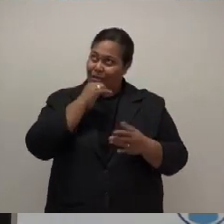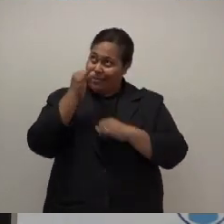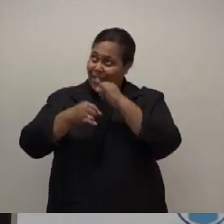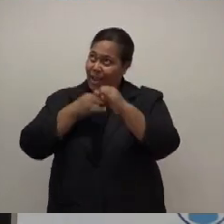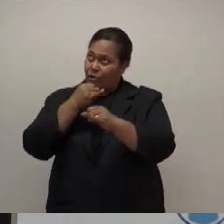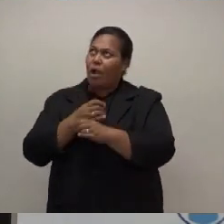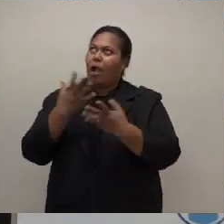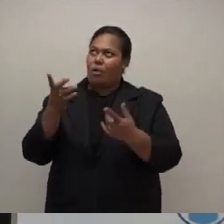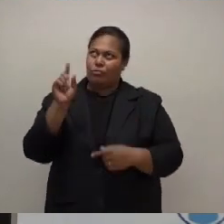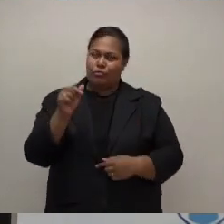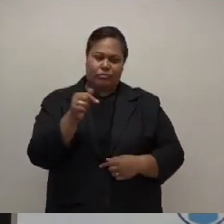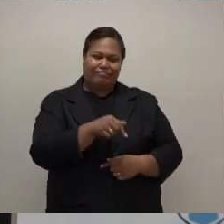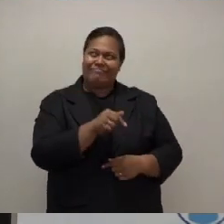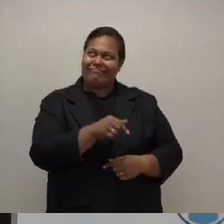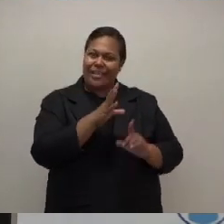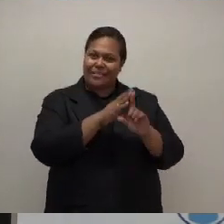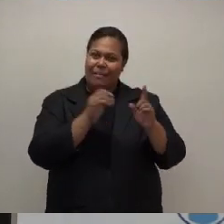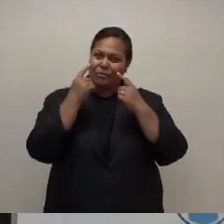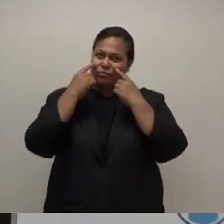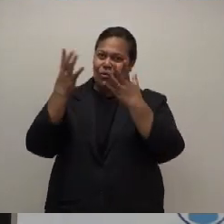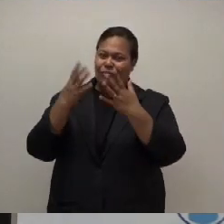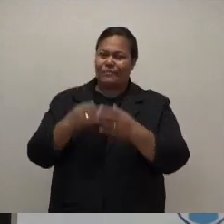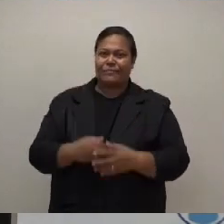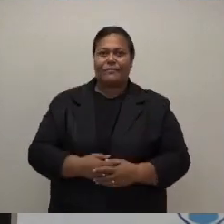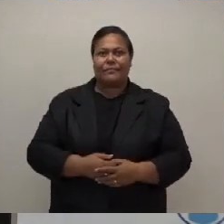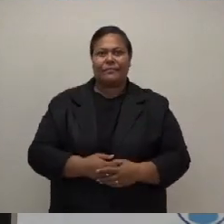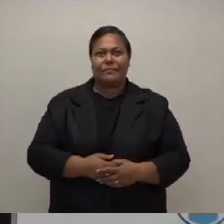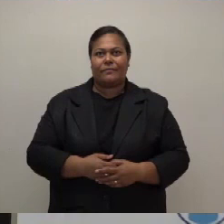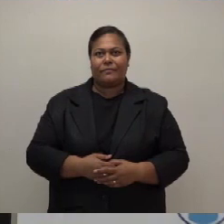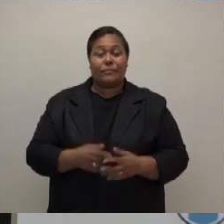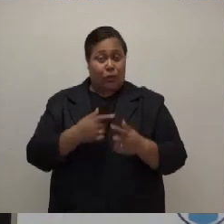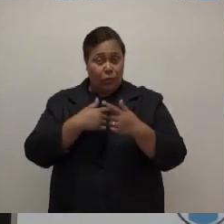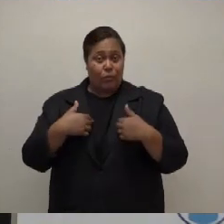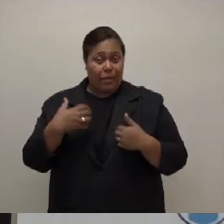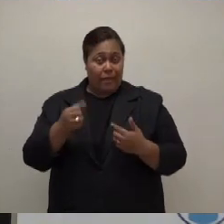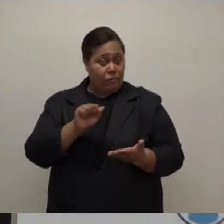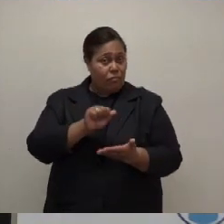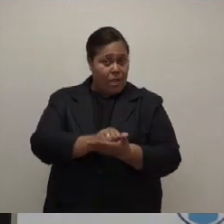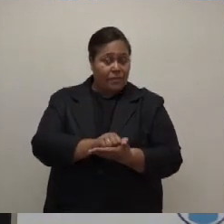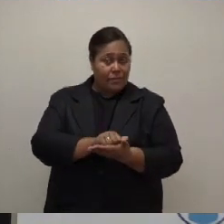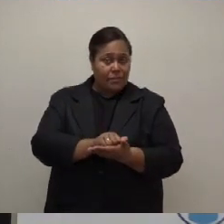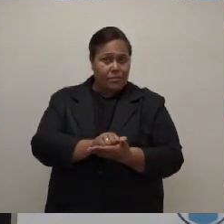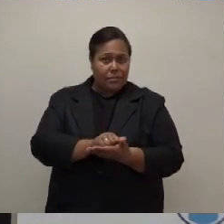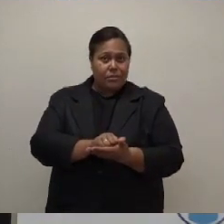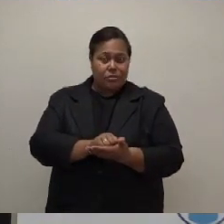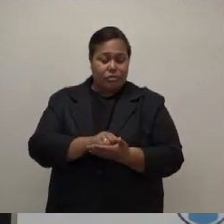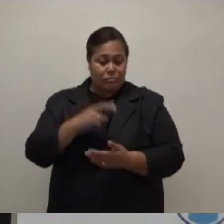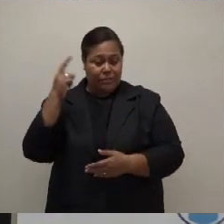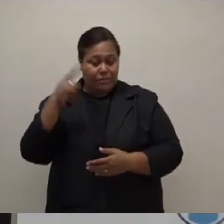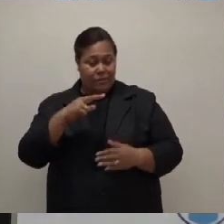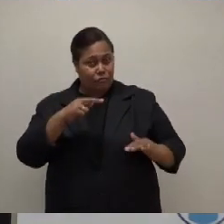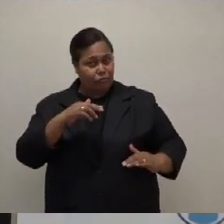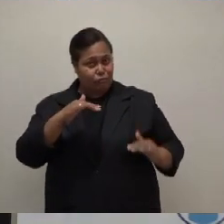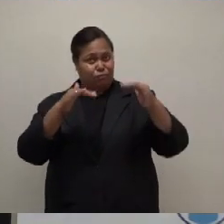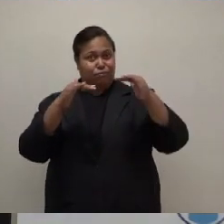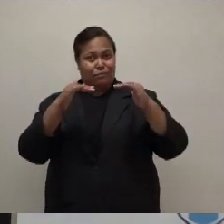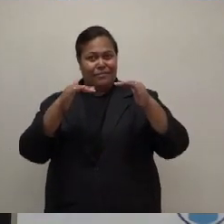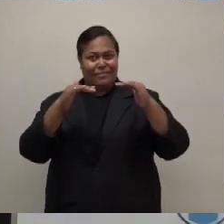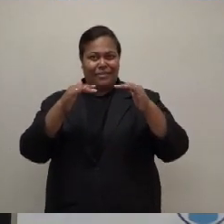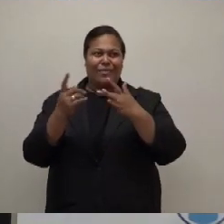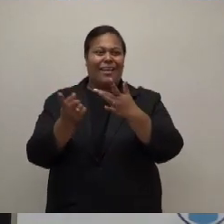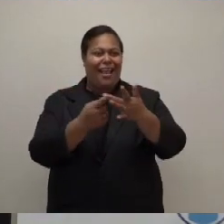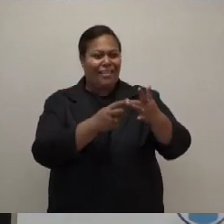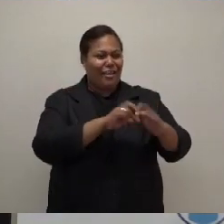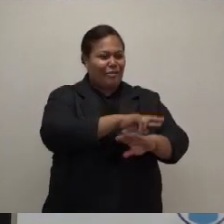community through COVID-19. We have earned the right to be seen on equal footing with our larger regional